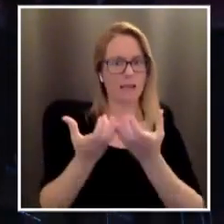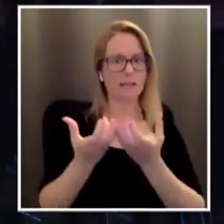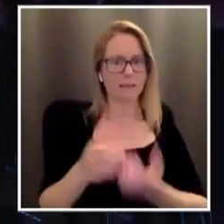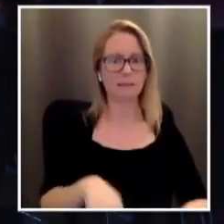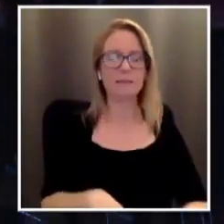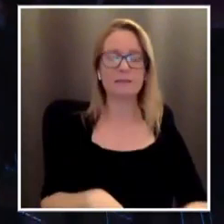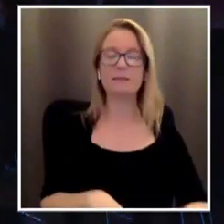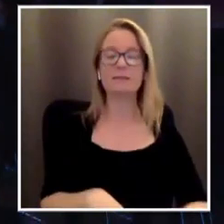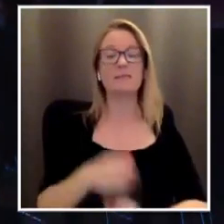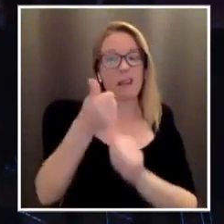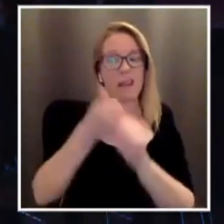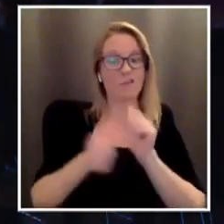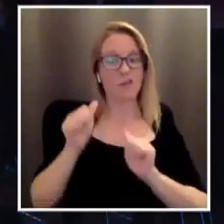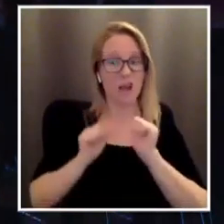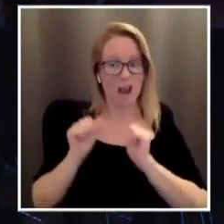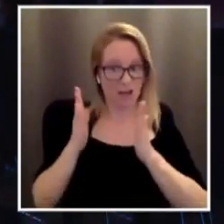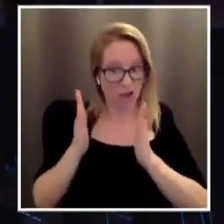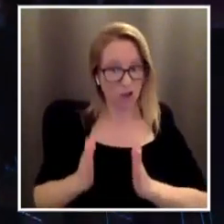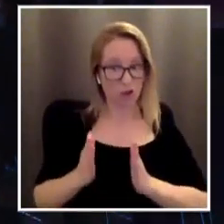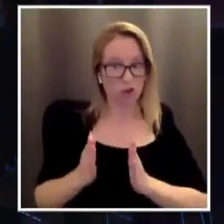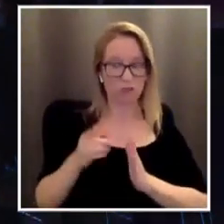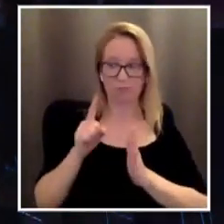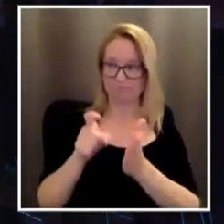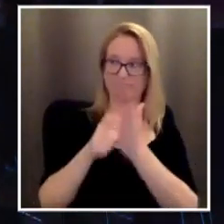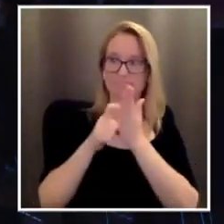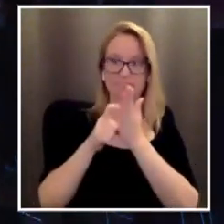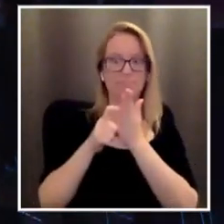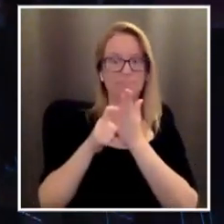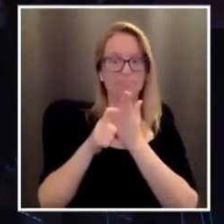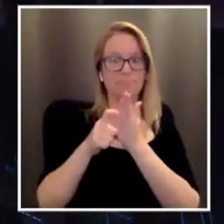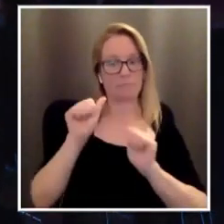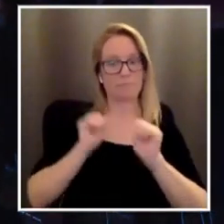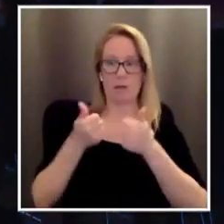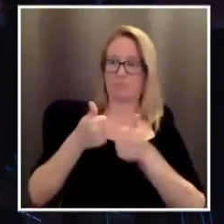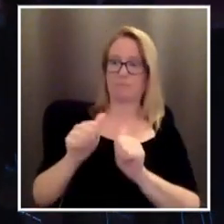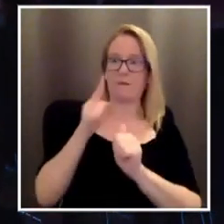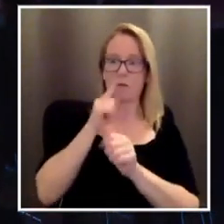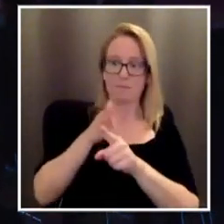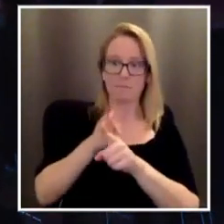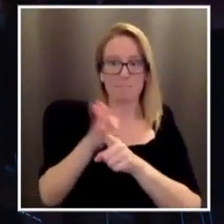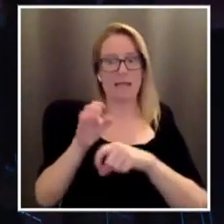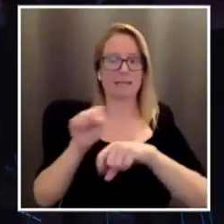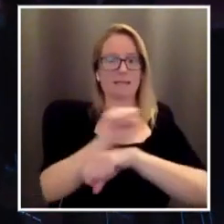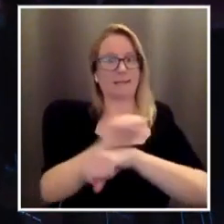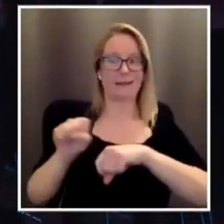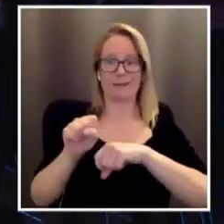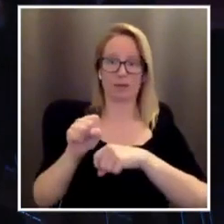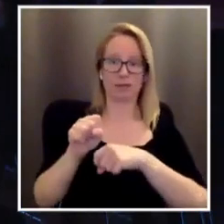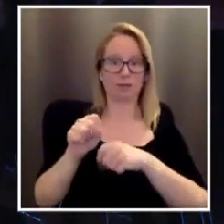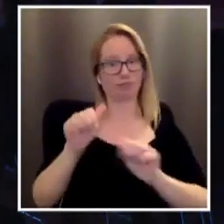that every actor was required to audition for the main stage production.